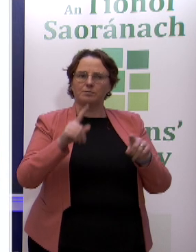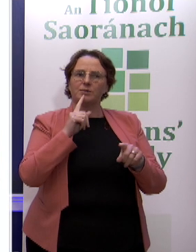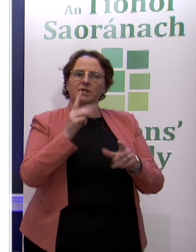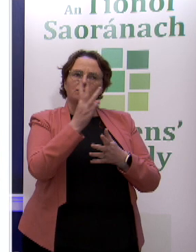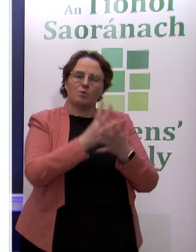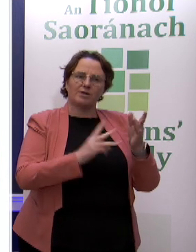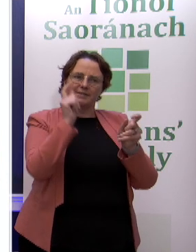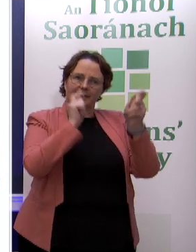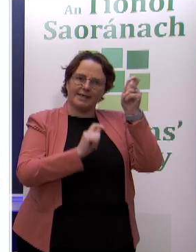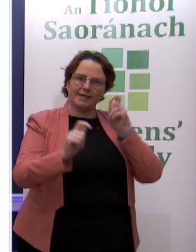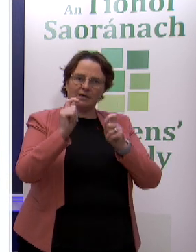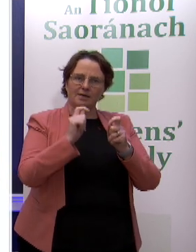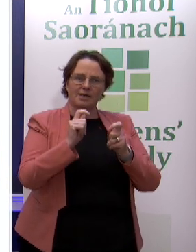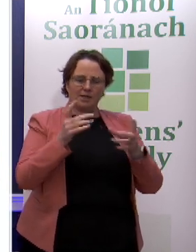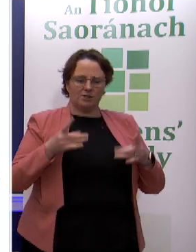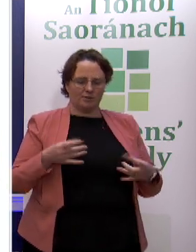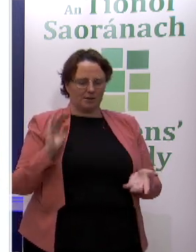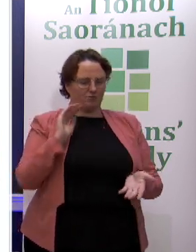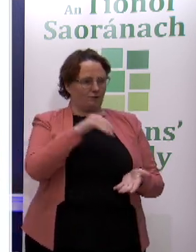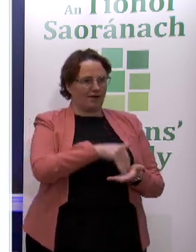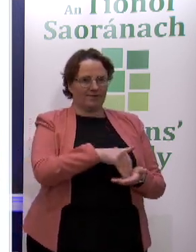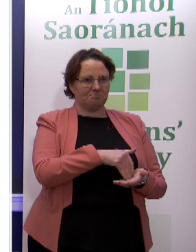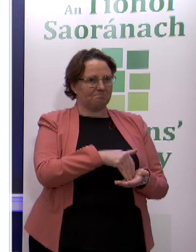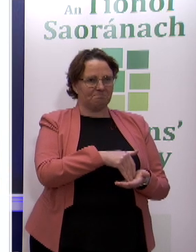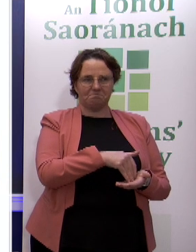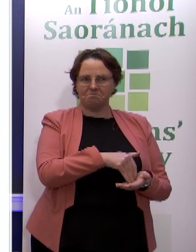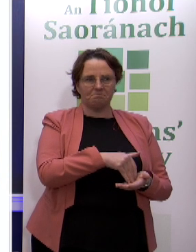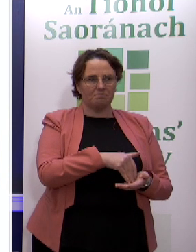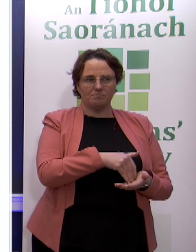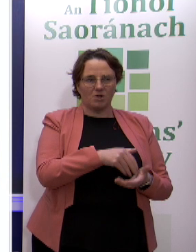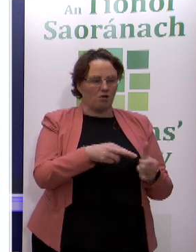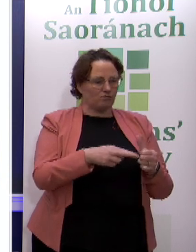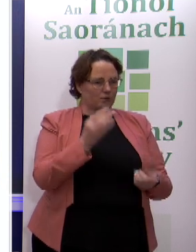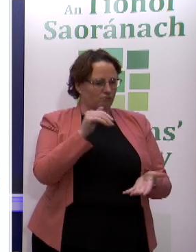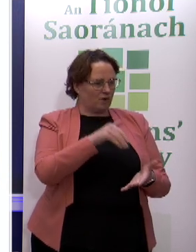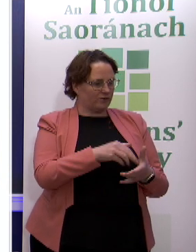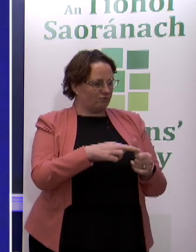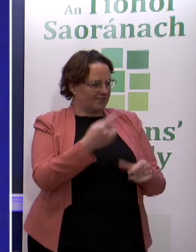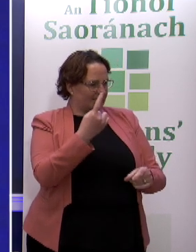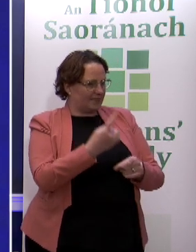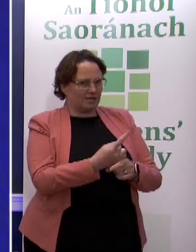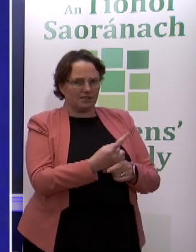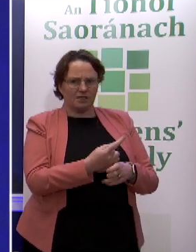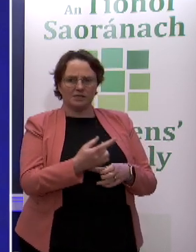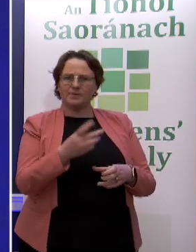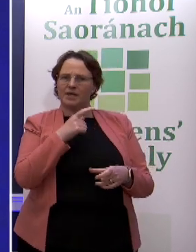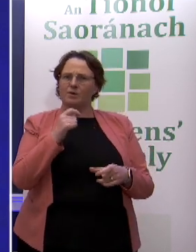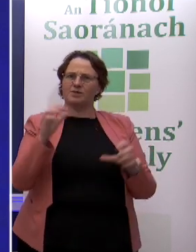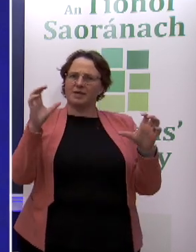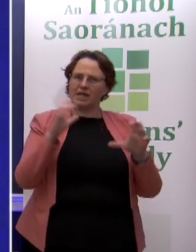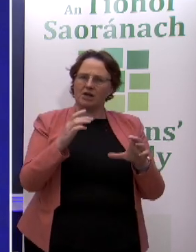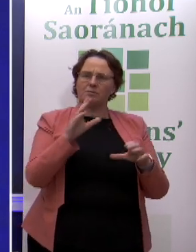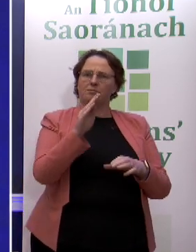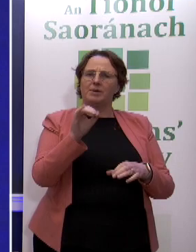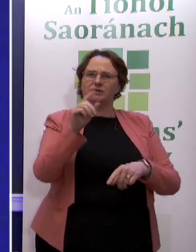about humans arriving to this planet that was already very diverse. And so when we talk about why should we care about biodiversity loss and what does